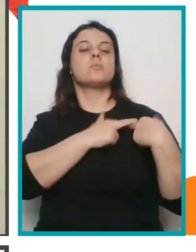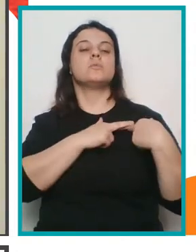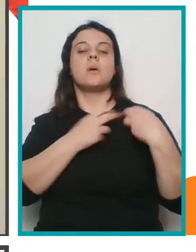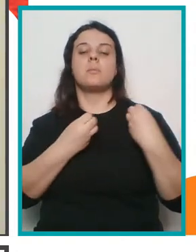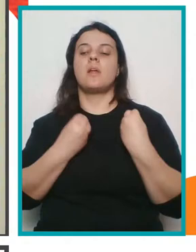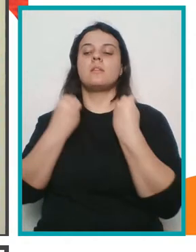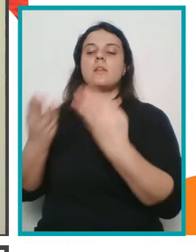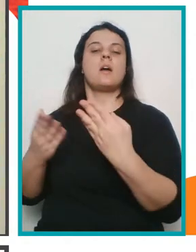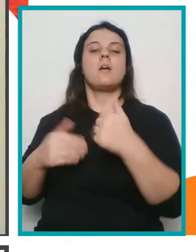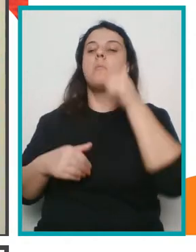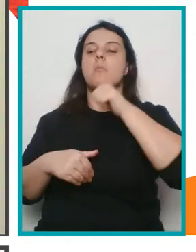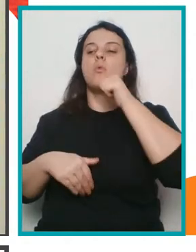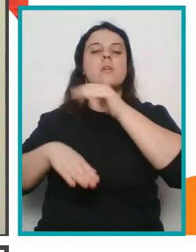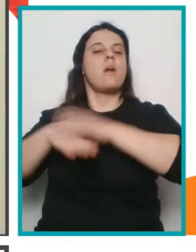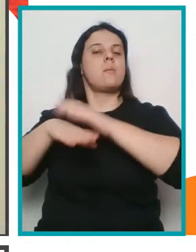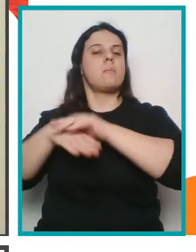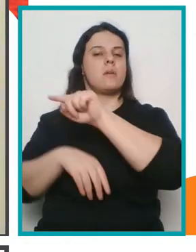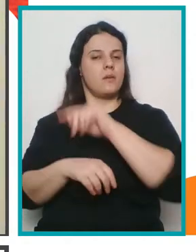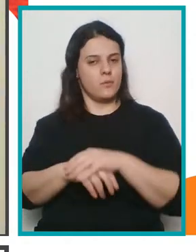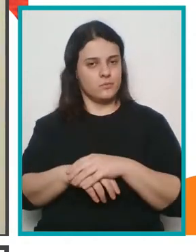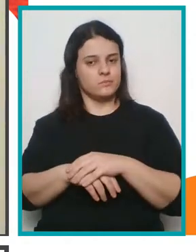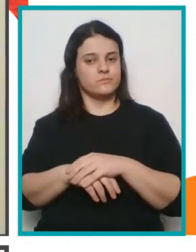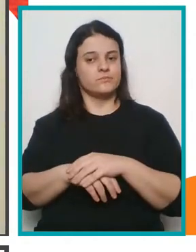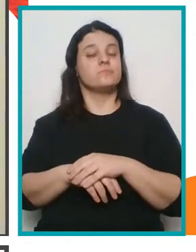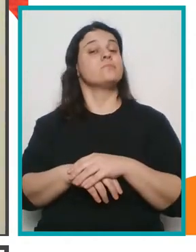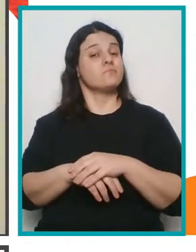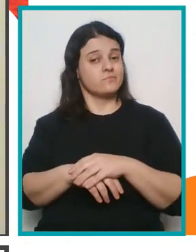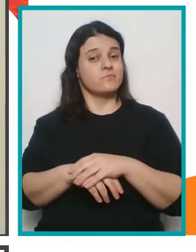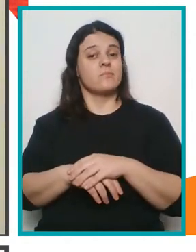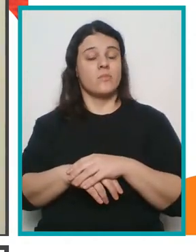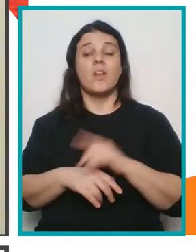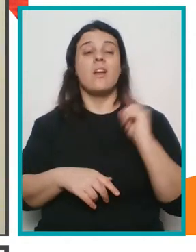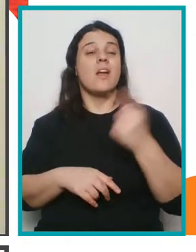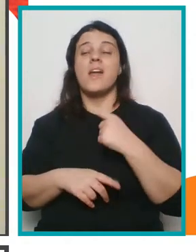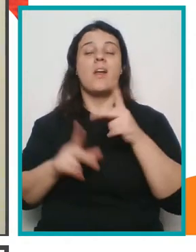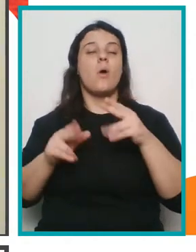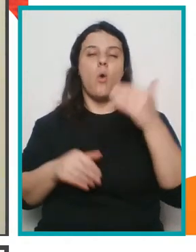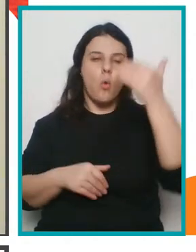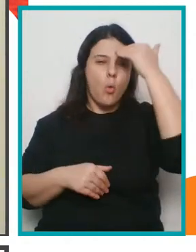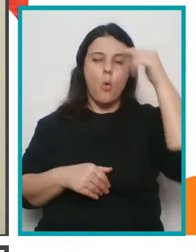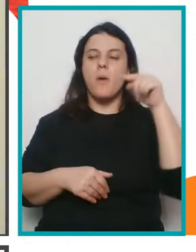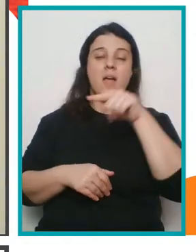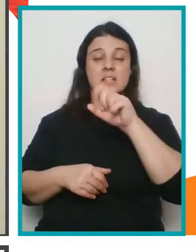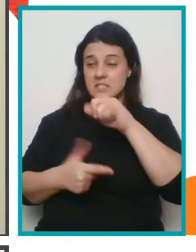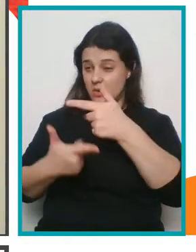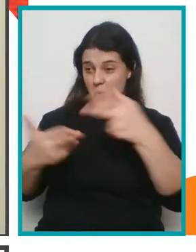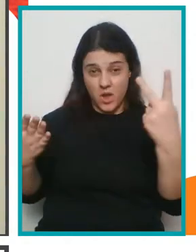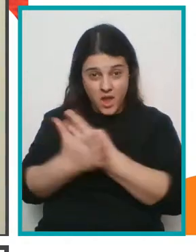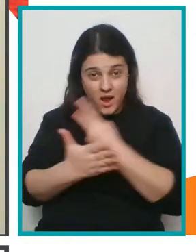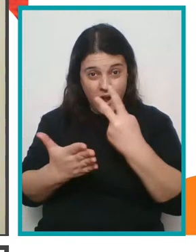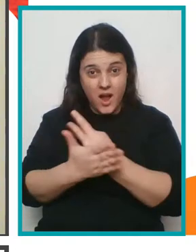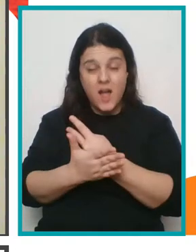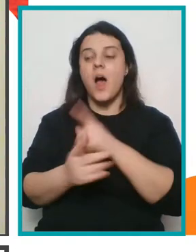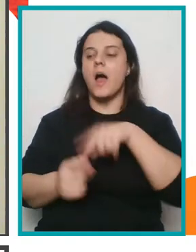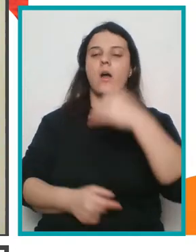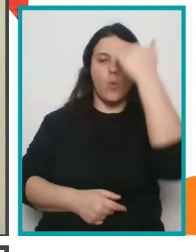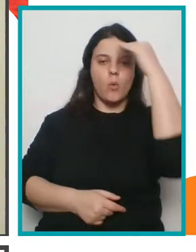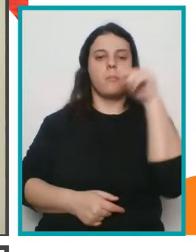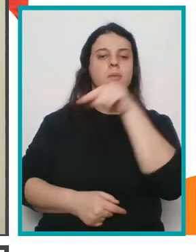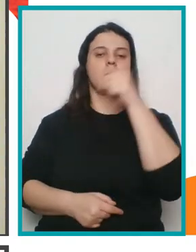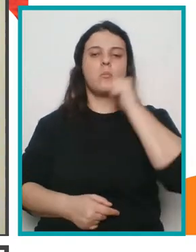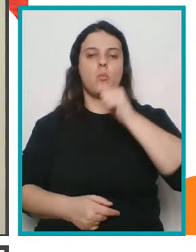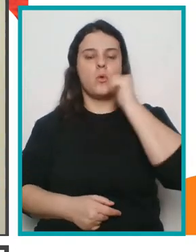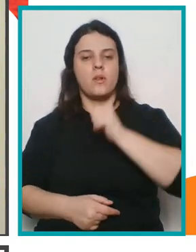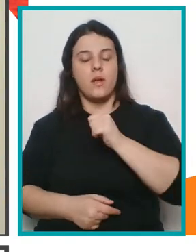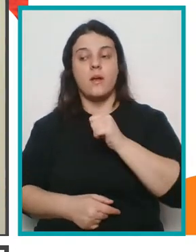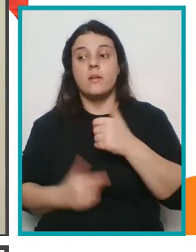when it works out. So it is the role of all of us, regardless of who you are, because